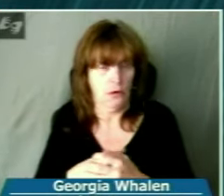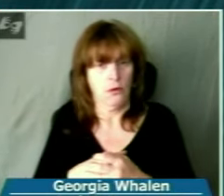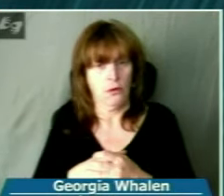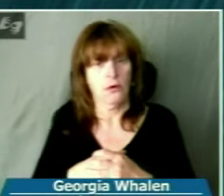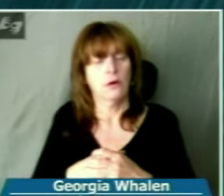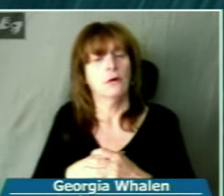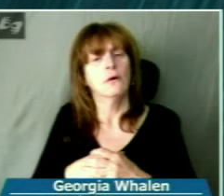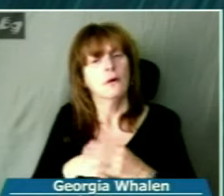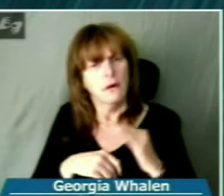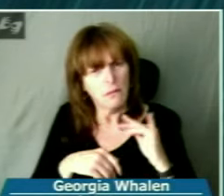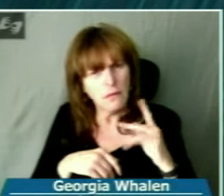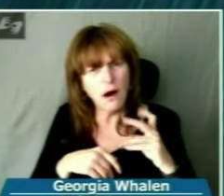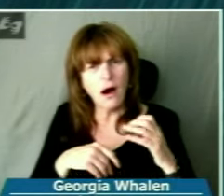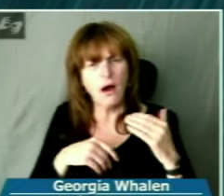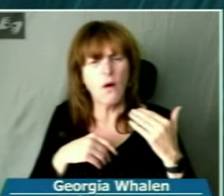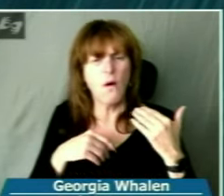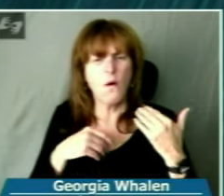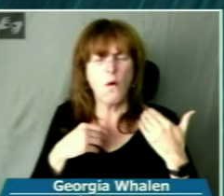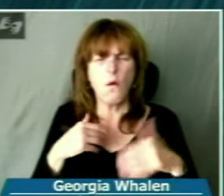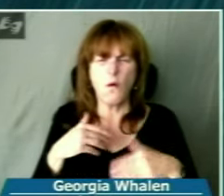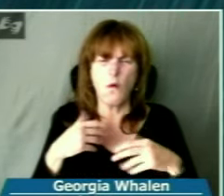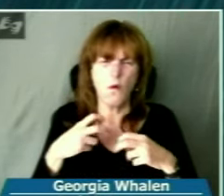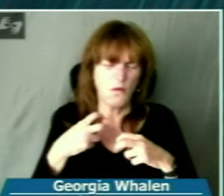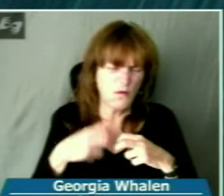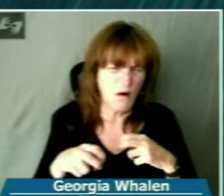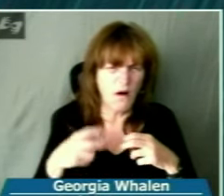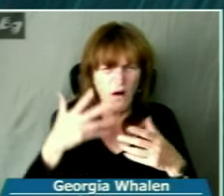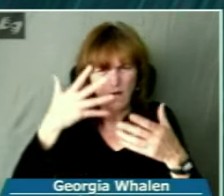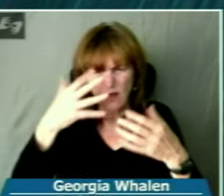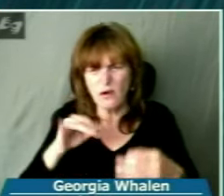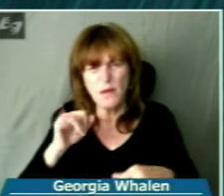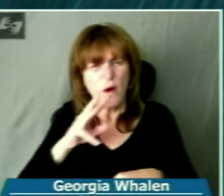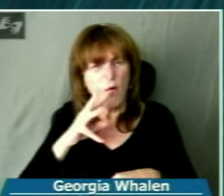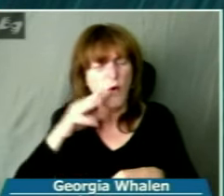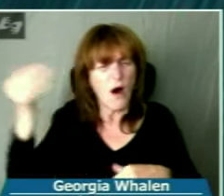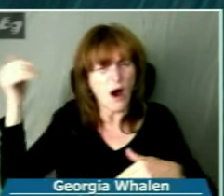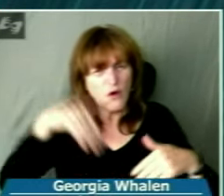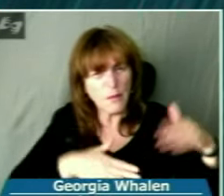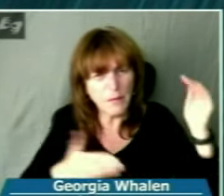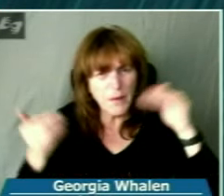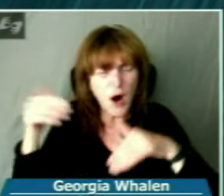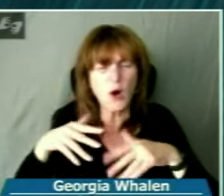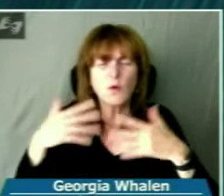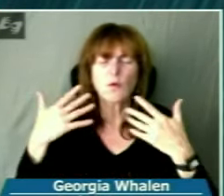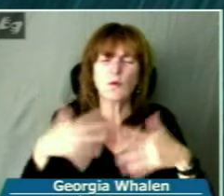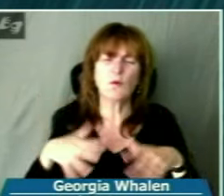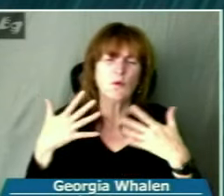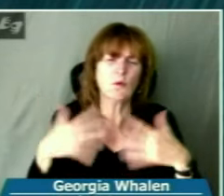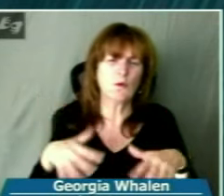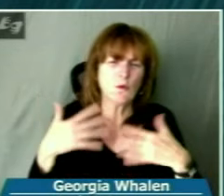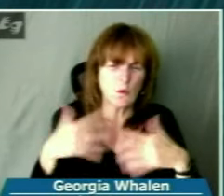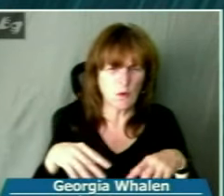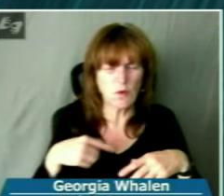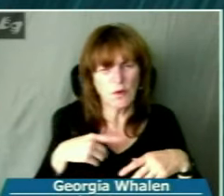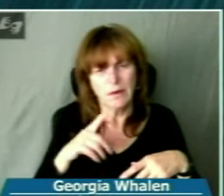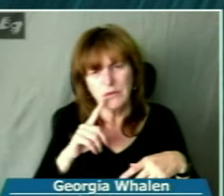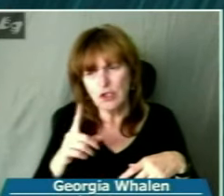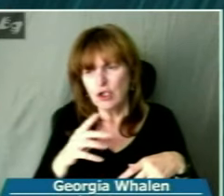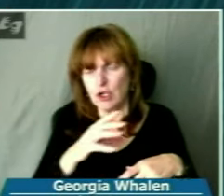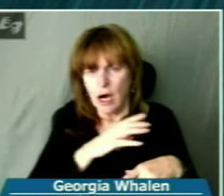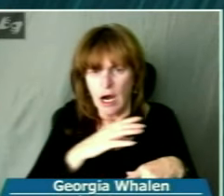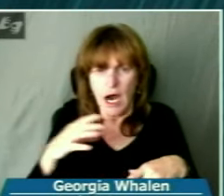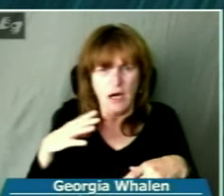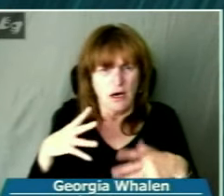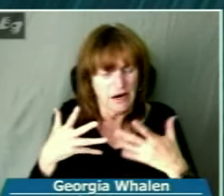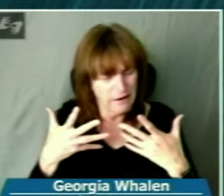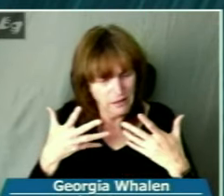difficult decision with Wild Water Works, and there may be some more difficult ones as you find folks continue to do what you do. Thank you for